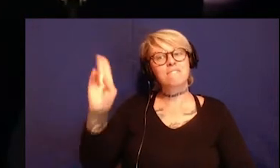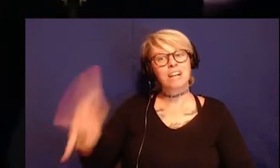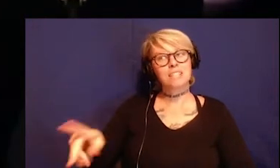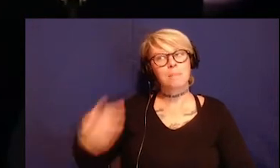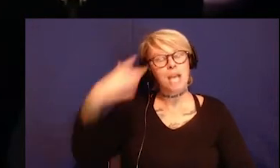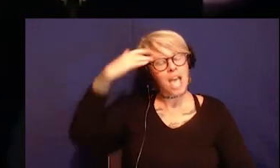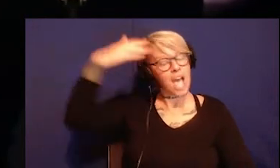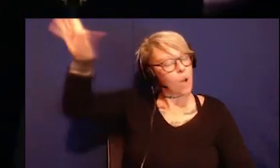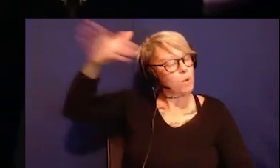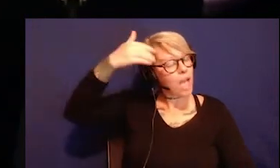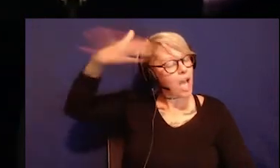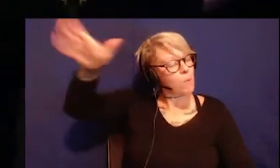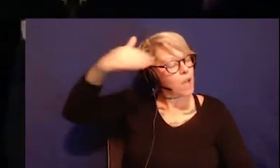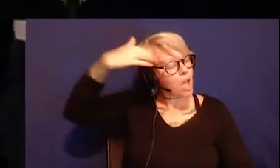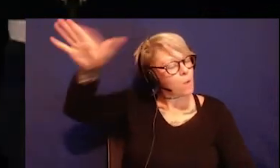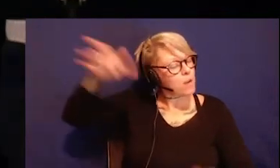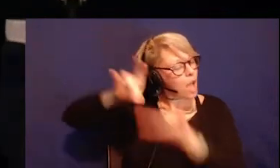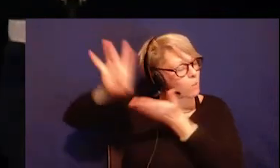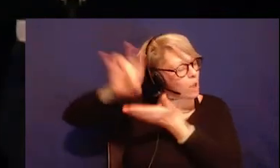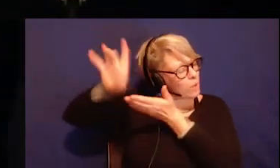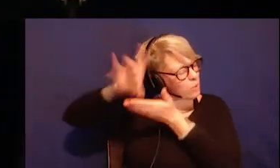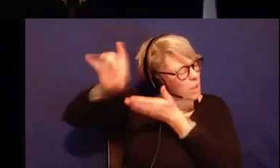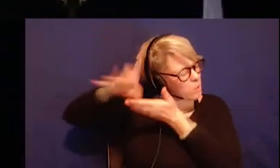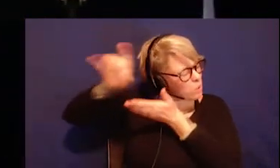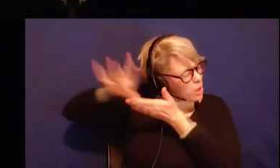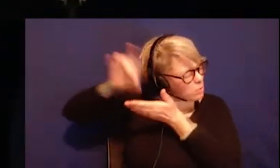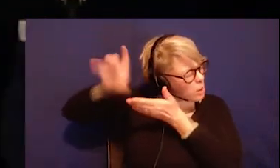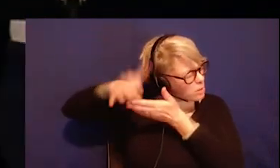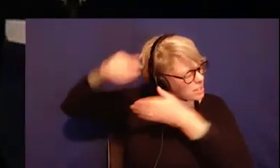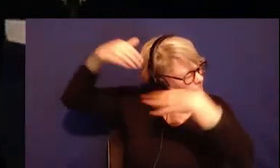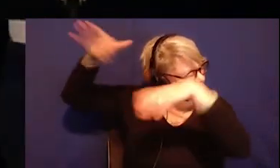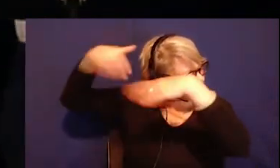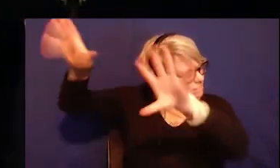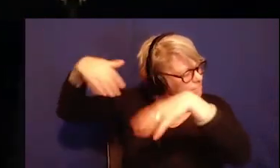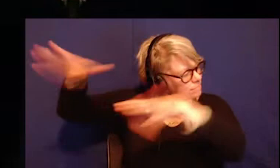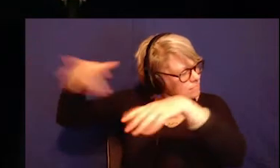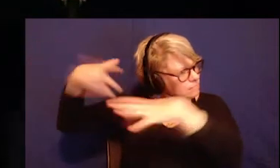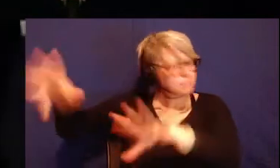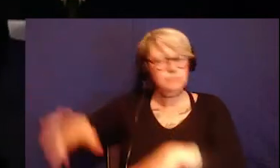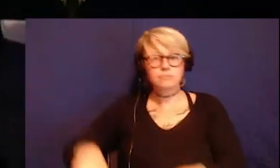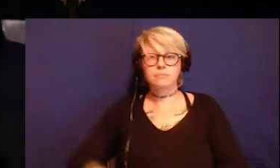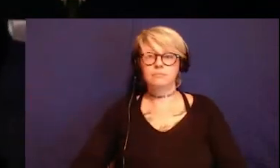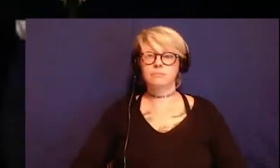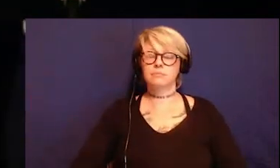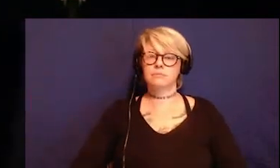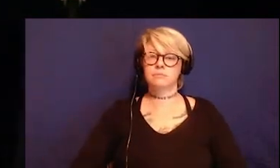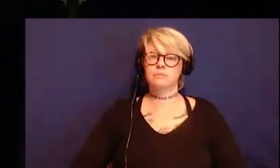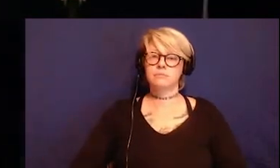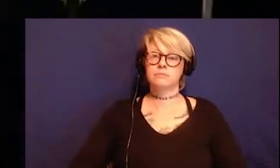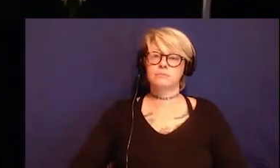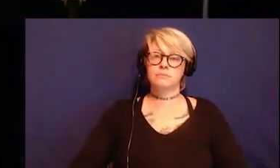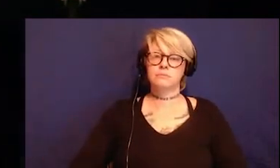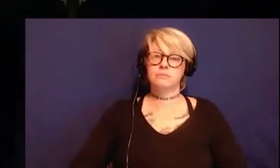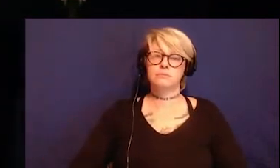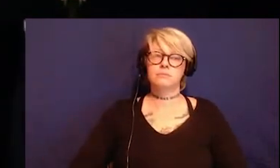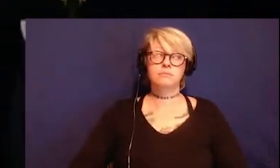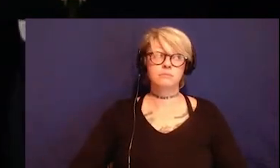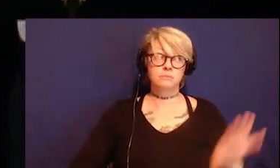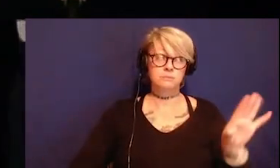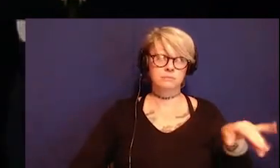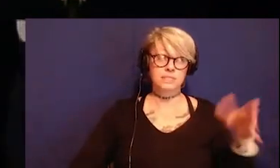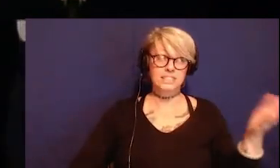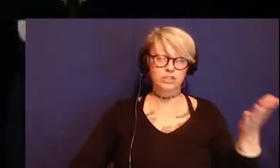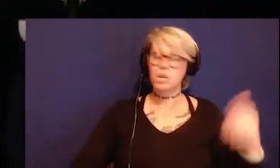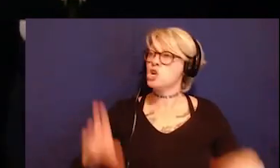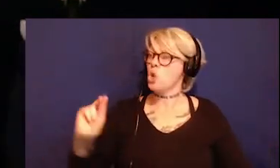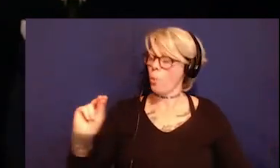head. Get out of my head. Get out of my head. Get out of my head. Get out of my head. Get out of my head. Get out of my head. Get. Here. No. I don't